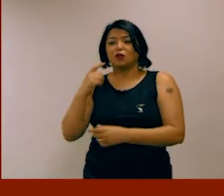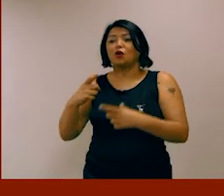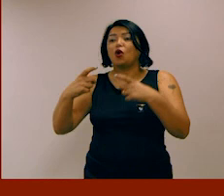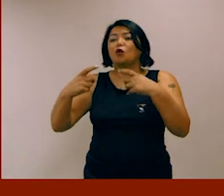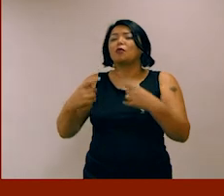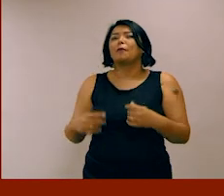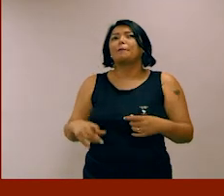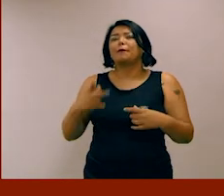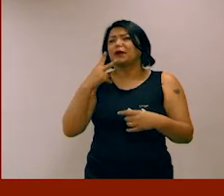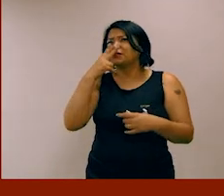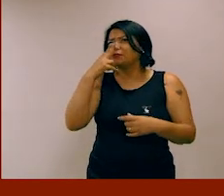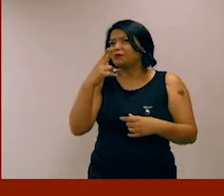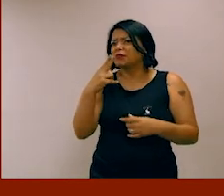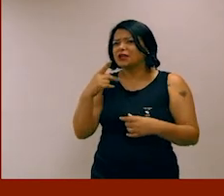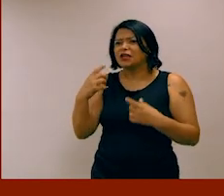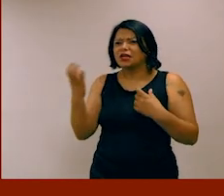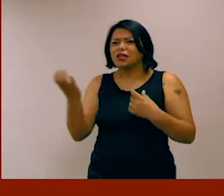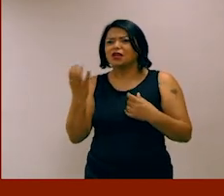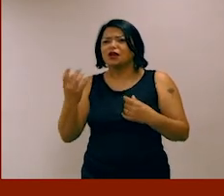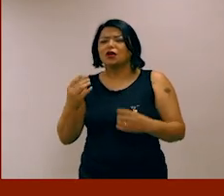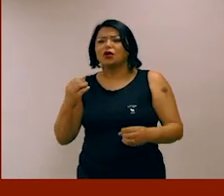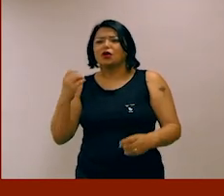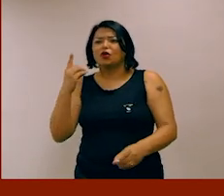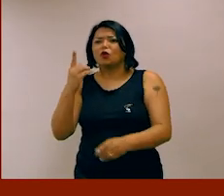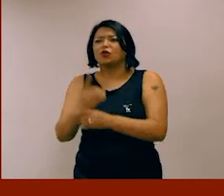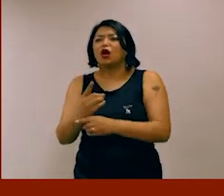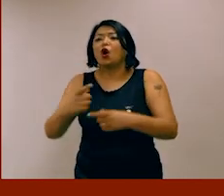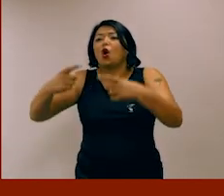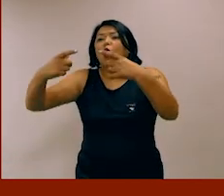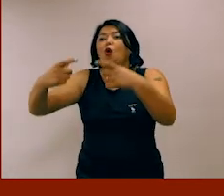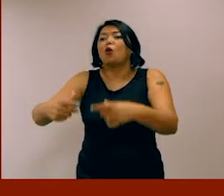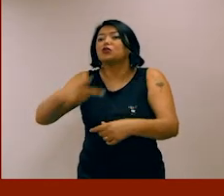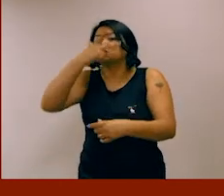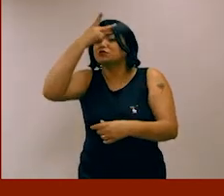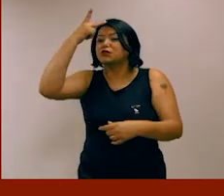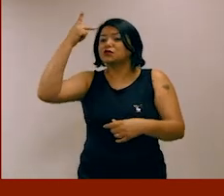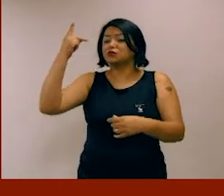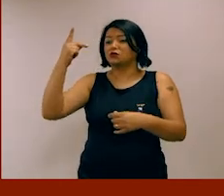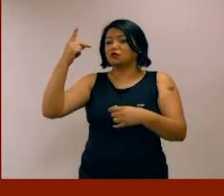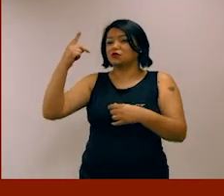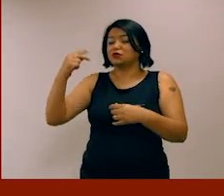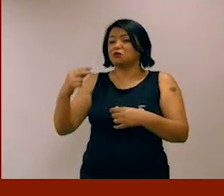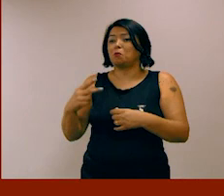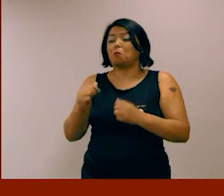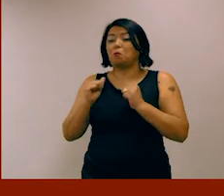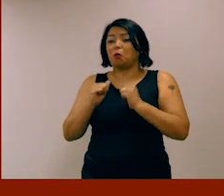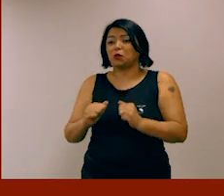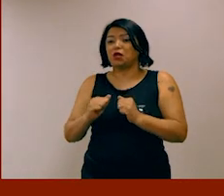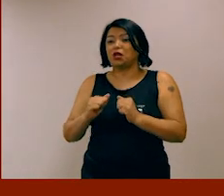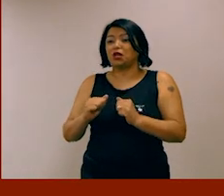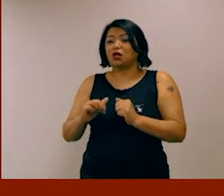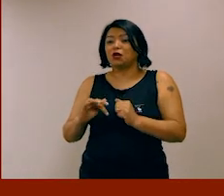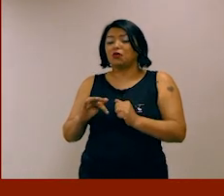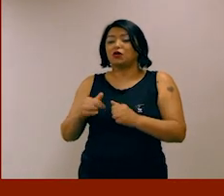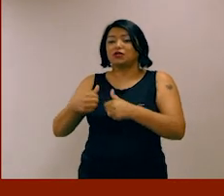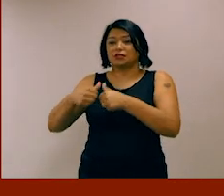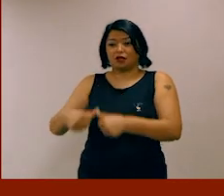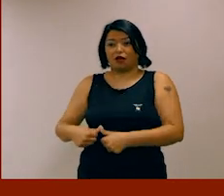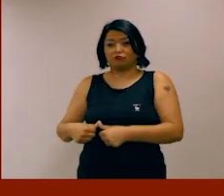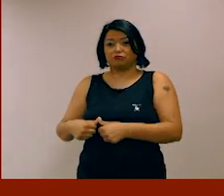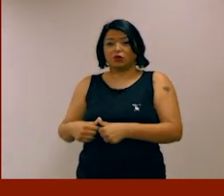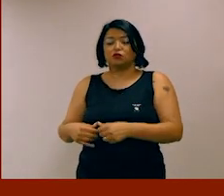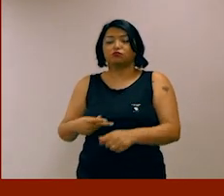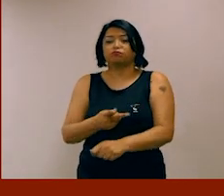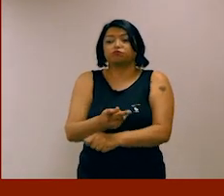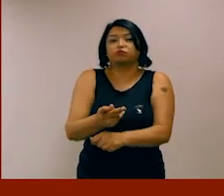missing. So victims that we already found and parts of bodies of these victims, we